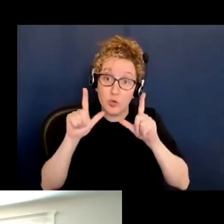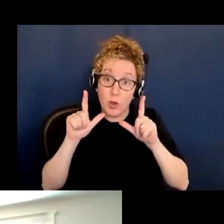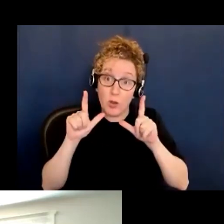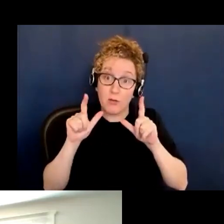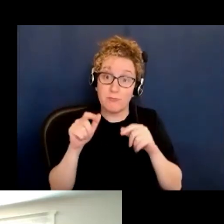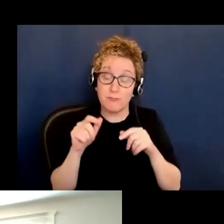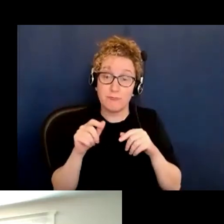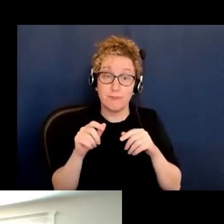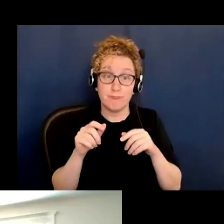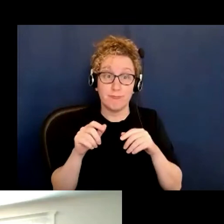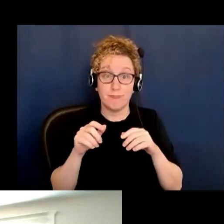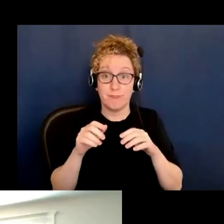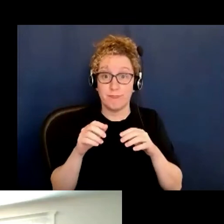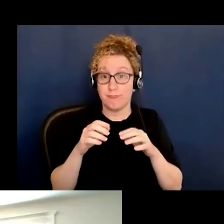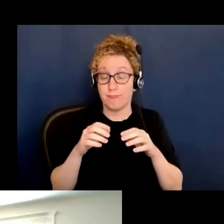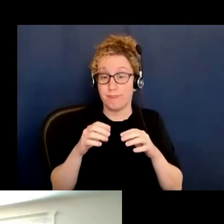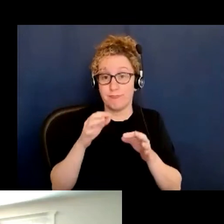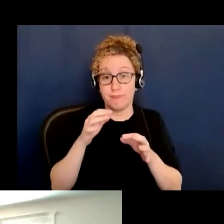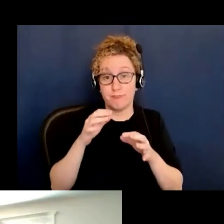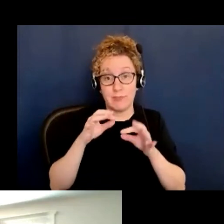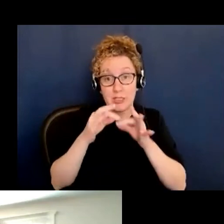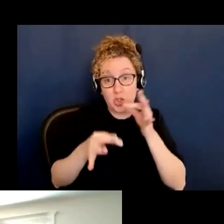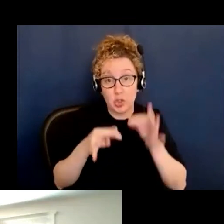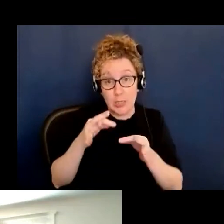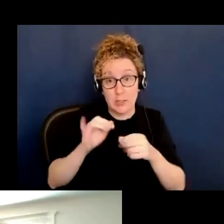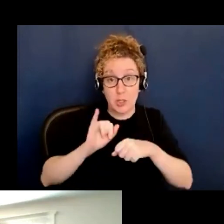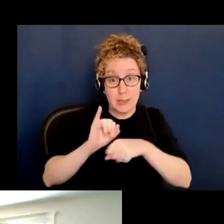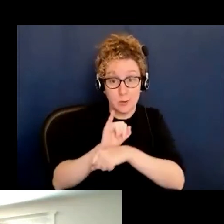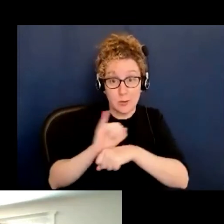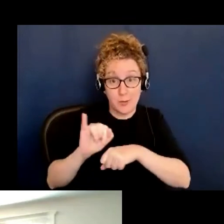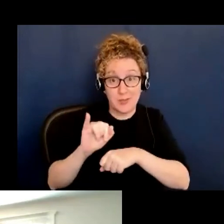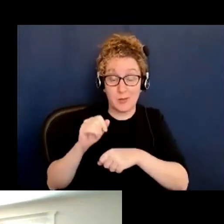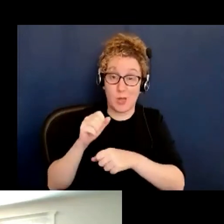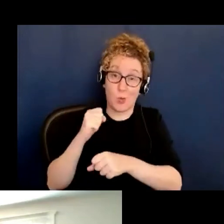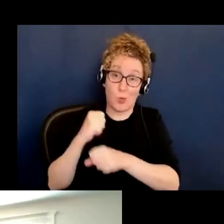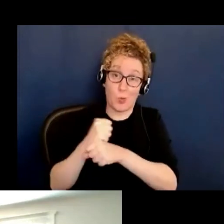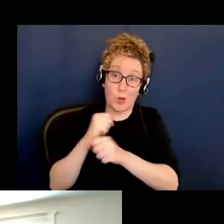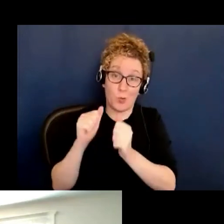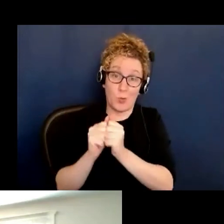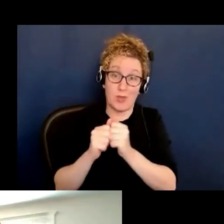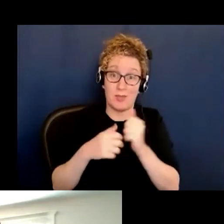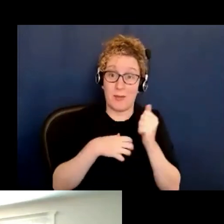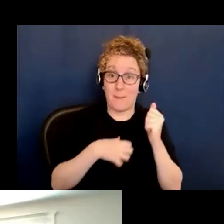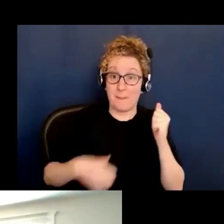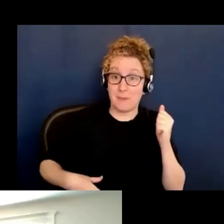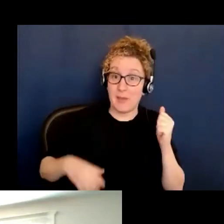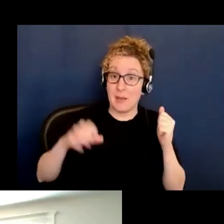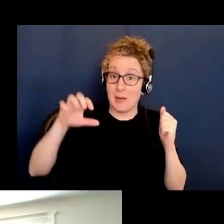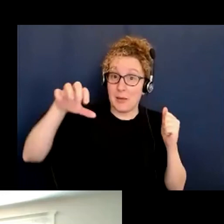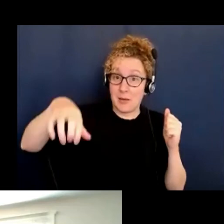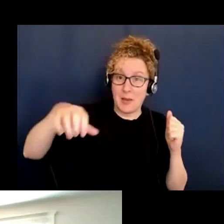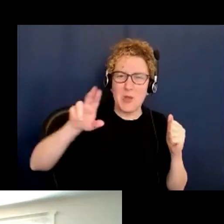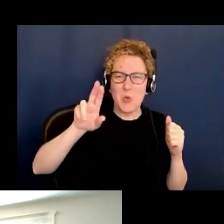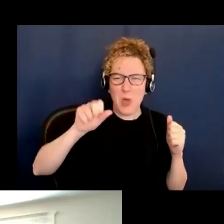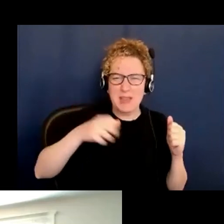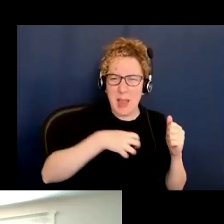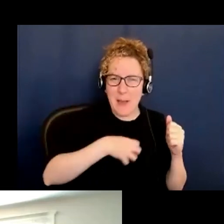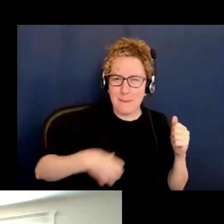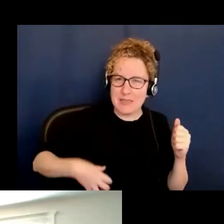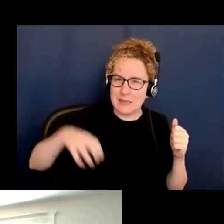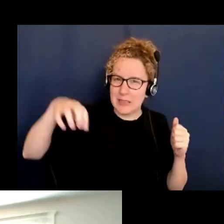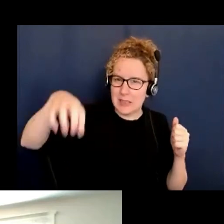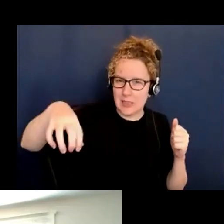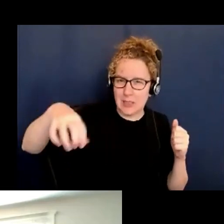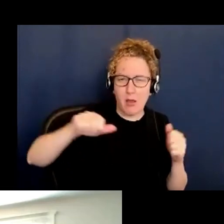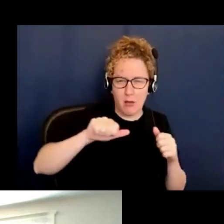get a chance to work maybe with embassies and other U.S. embassies in other countries,